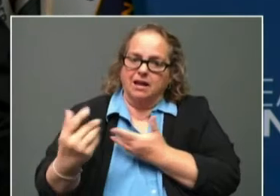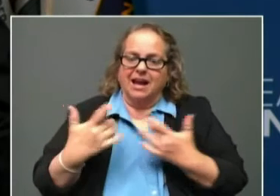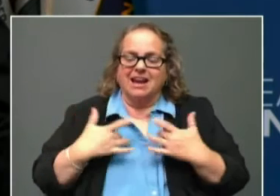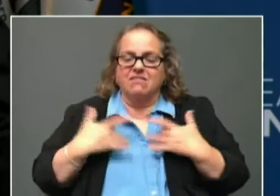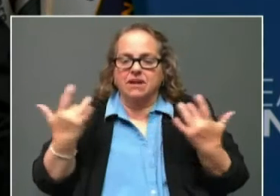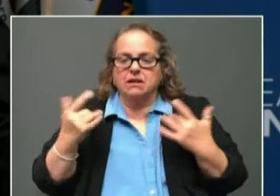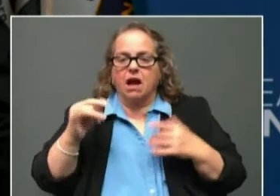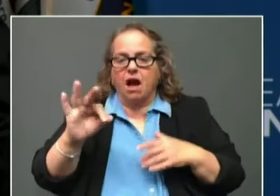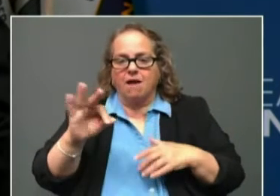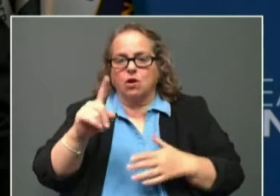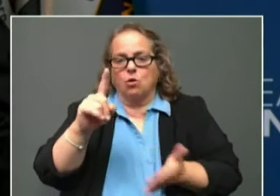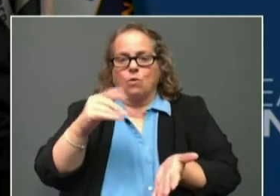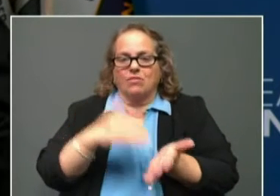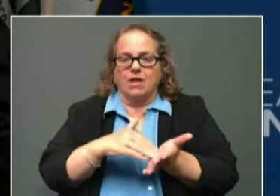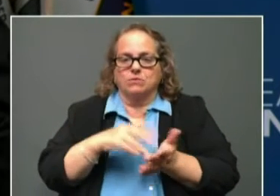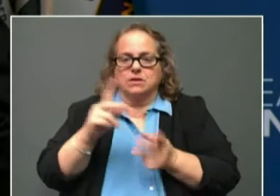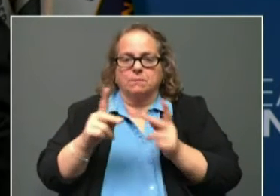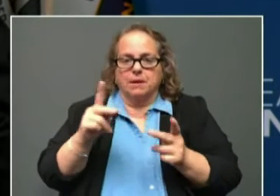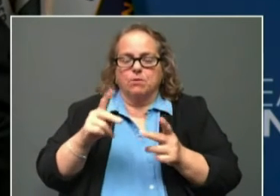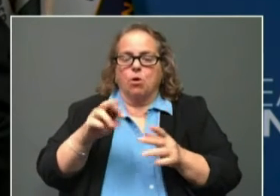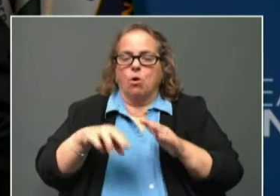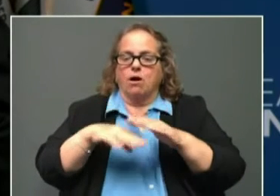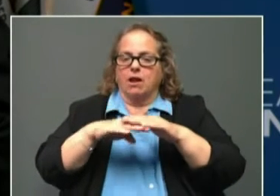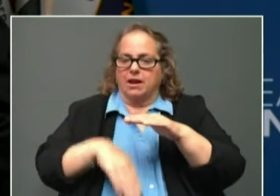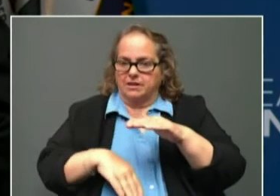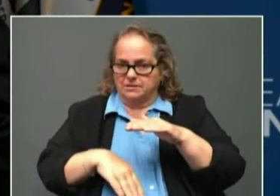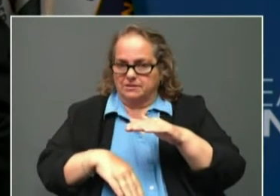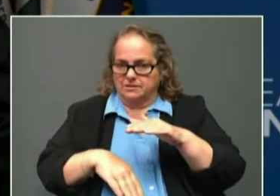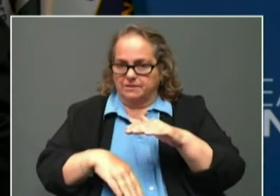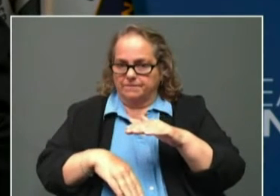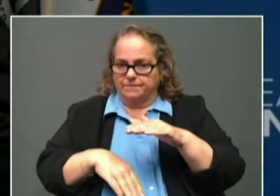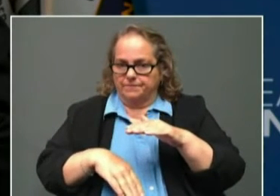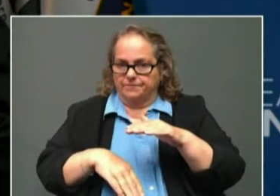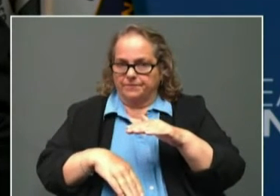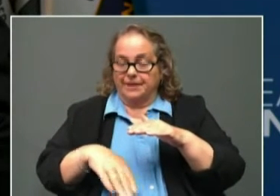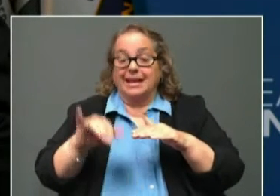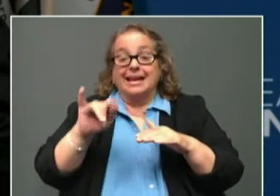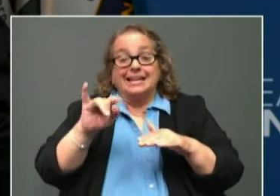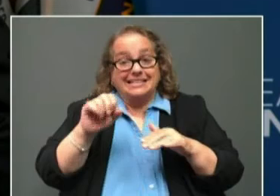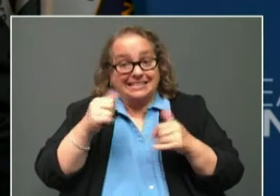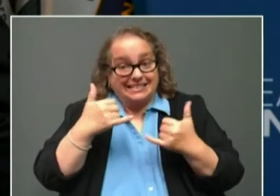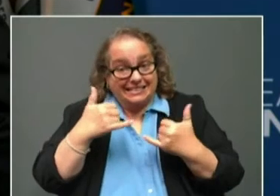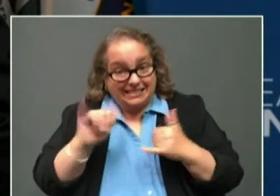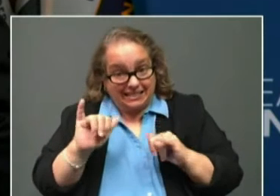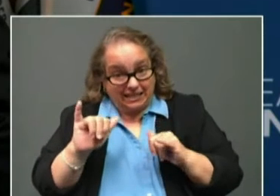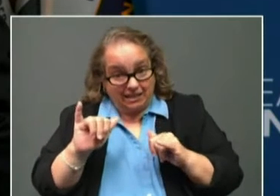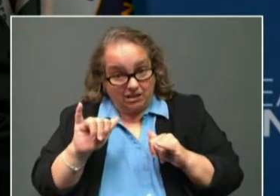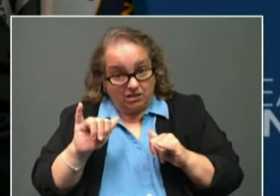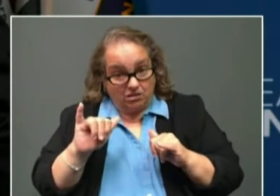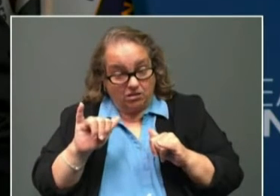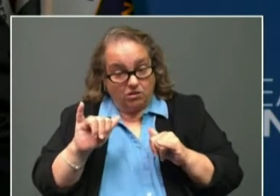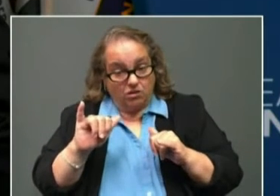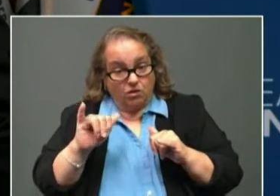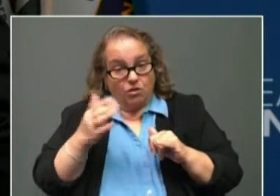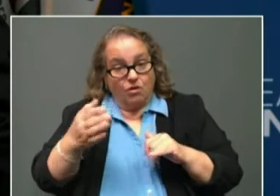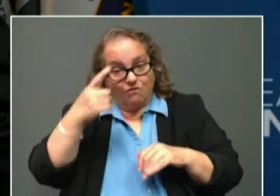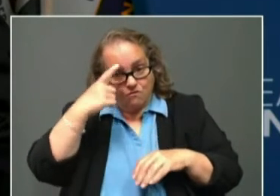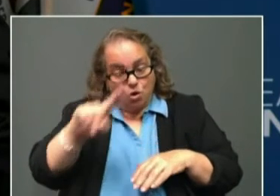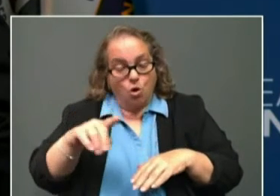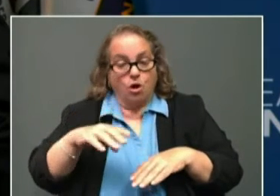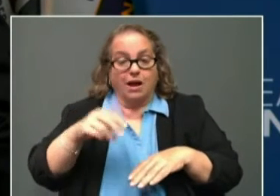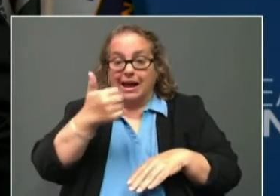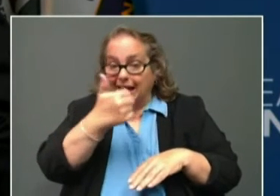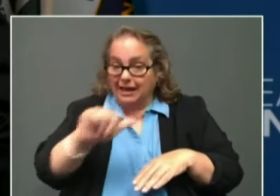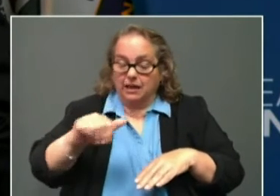1,000 people or less. It still is in effect for events